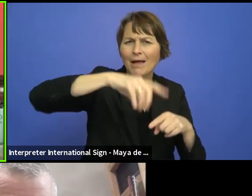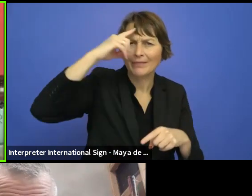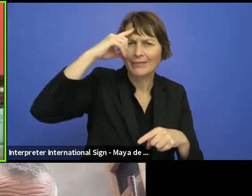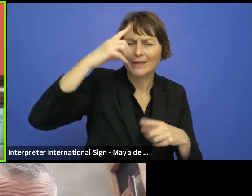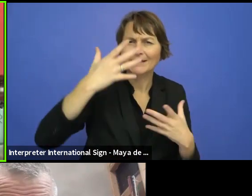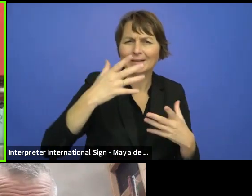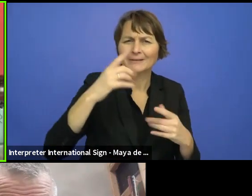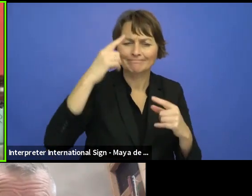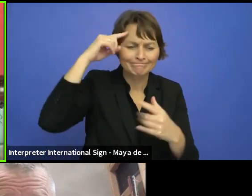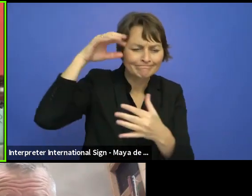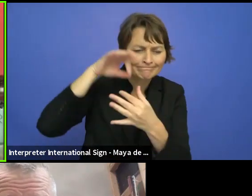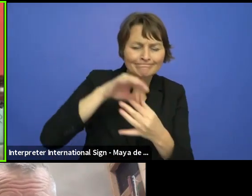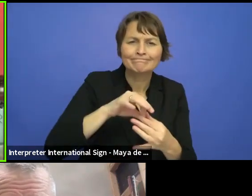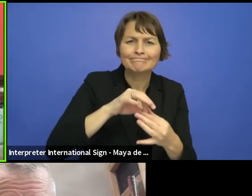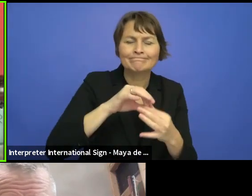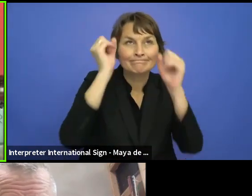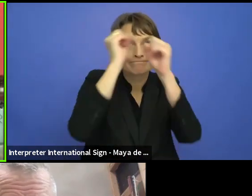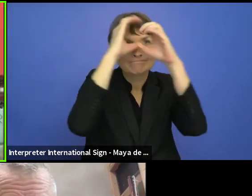localized mobility,